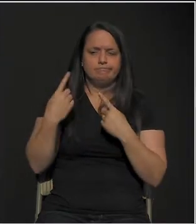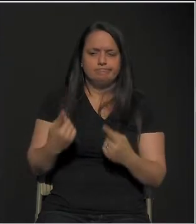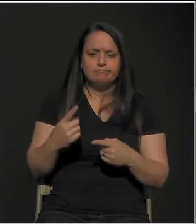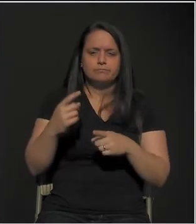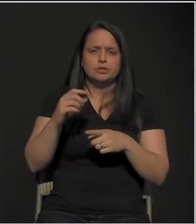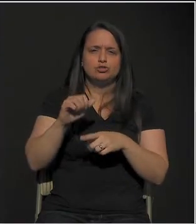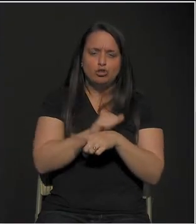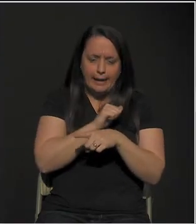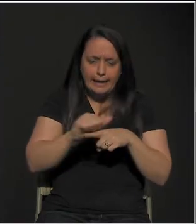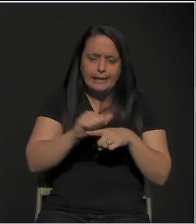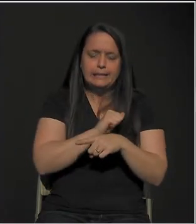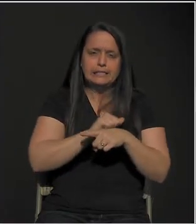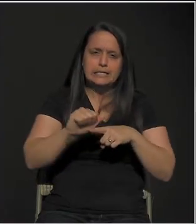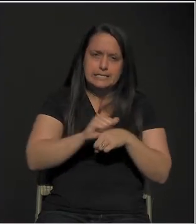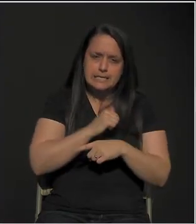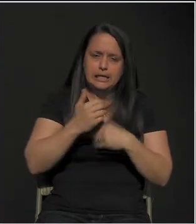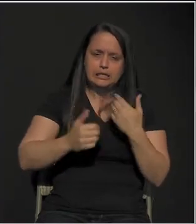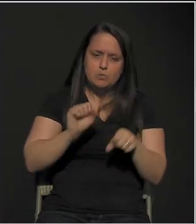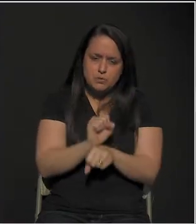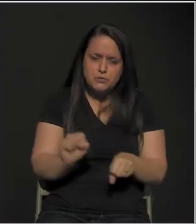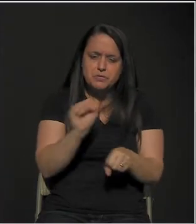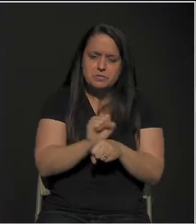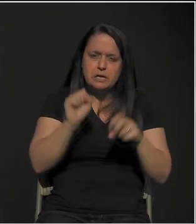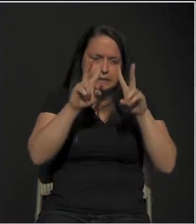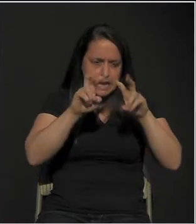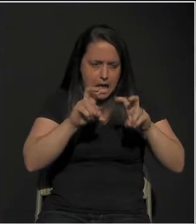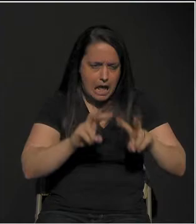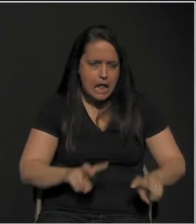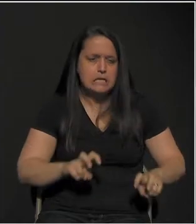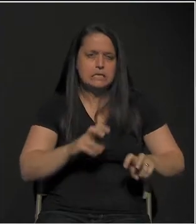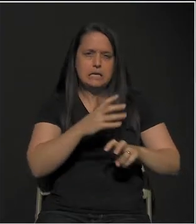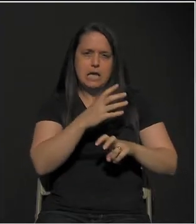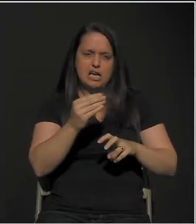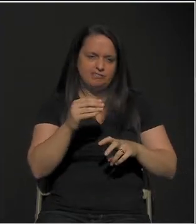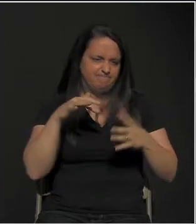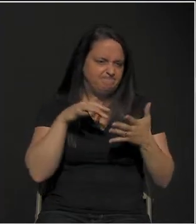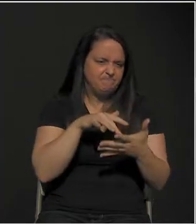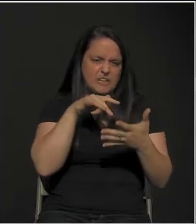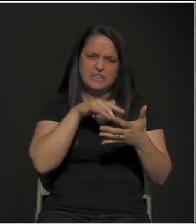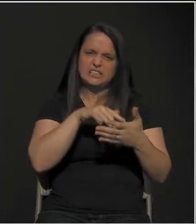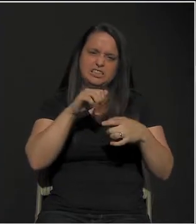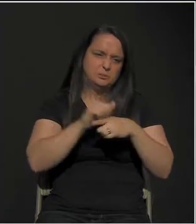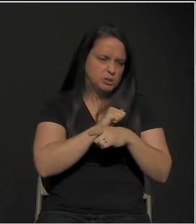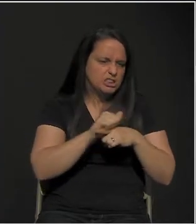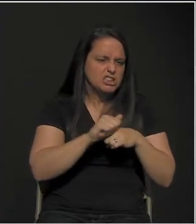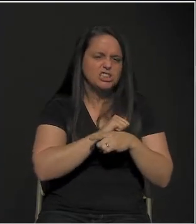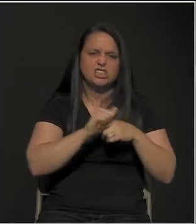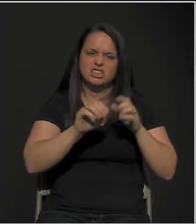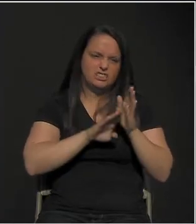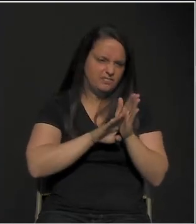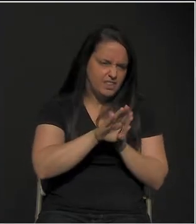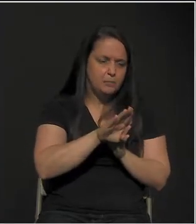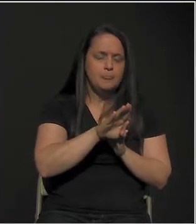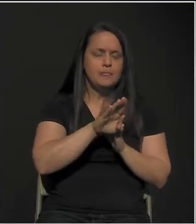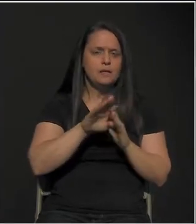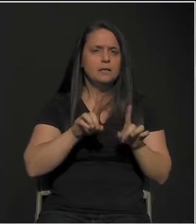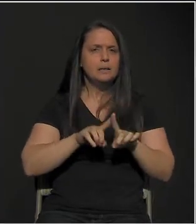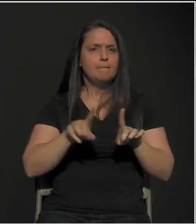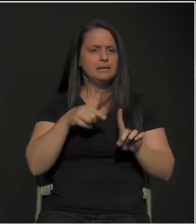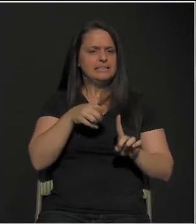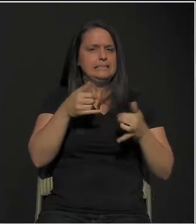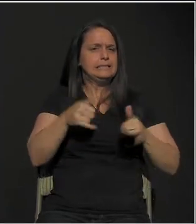this stuff, all this analysis and all of this study and all of this practice, but he still didn't